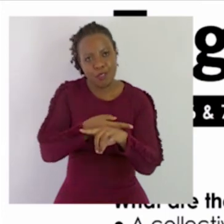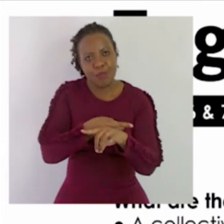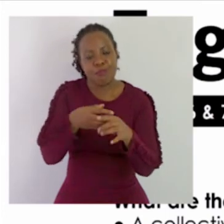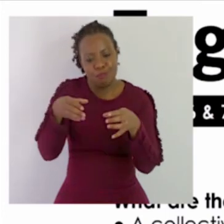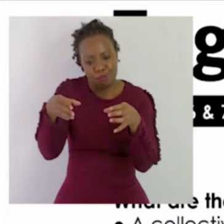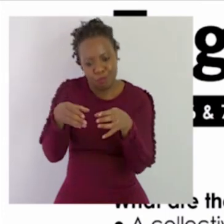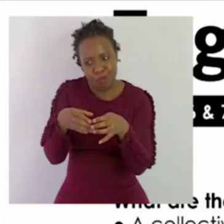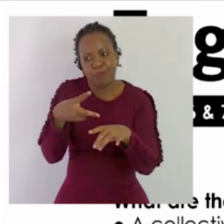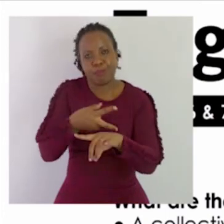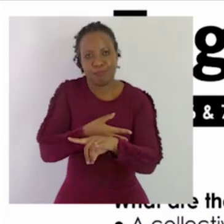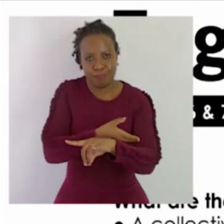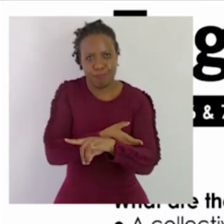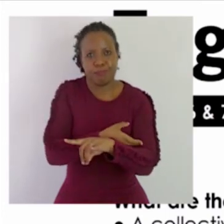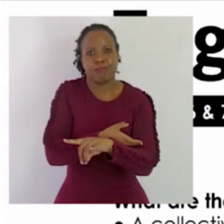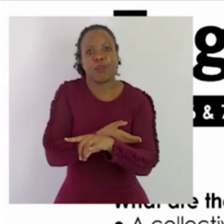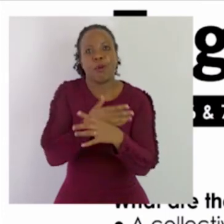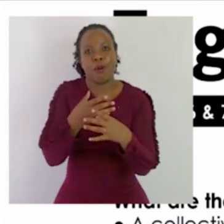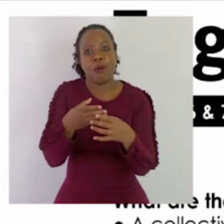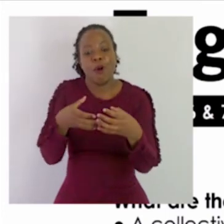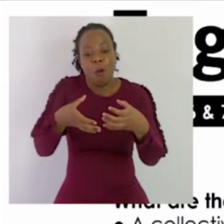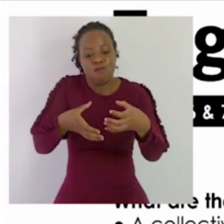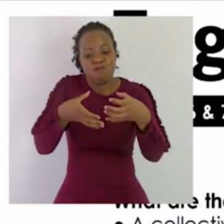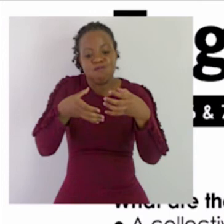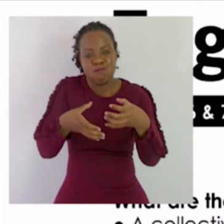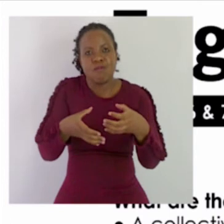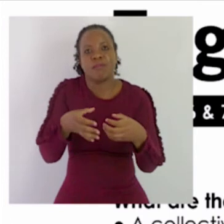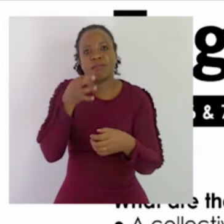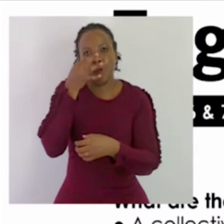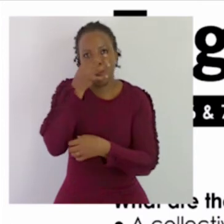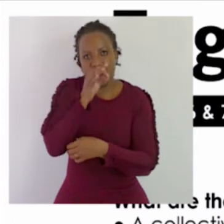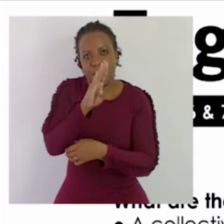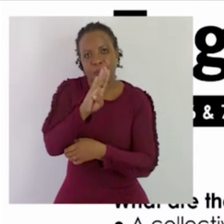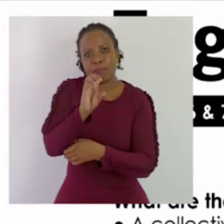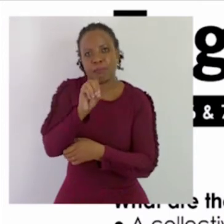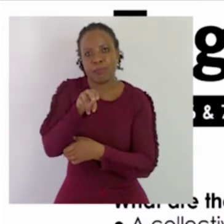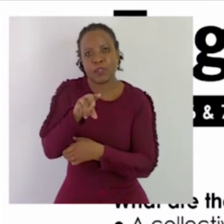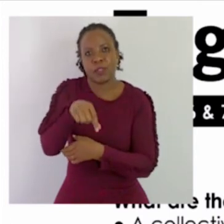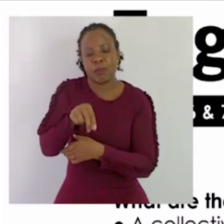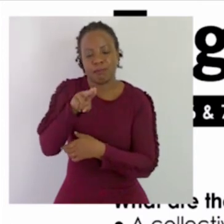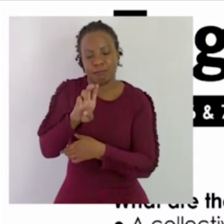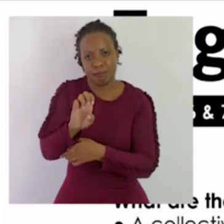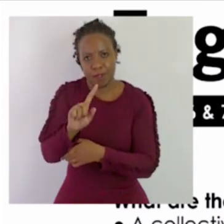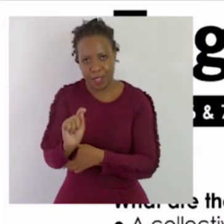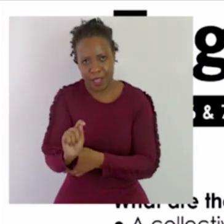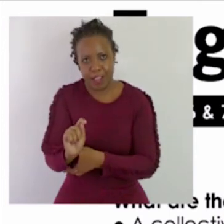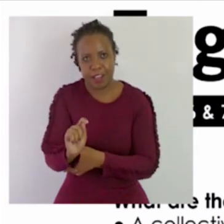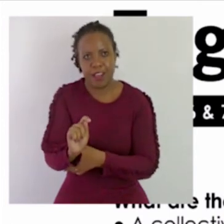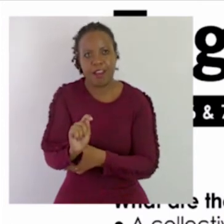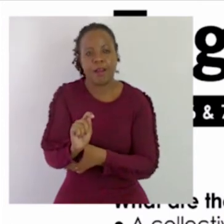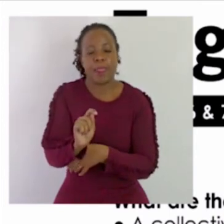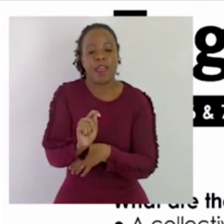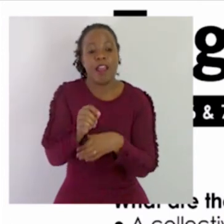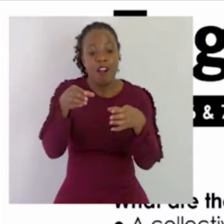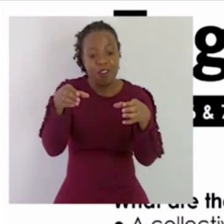Collective nouns are considered as one unit and they are singular.